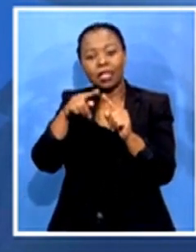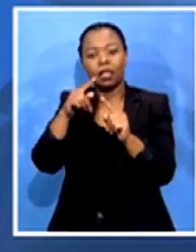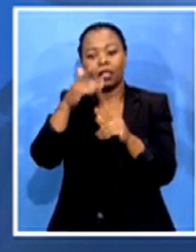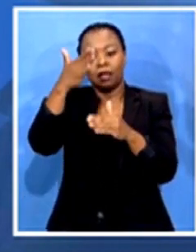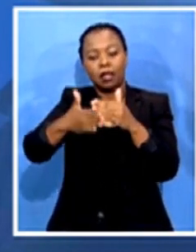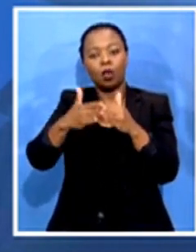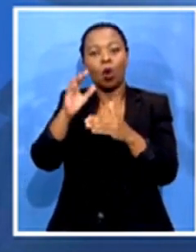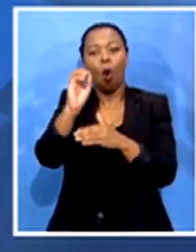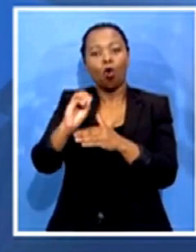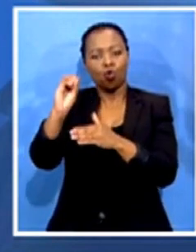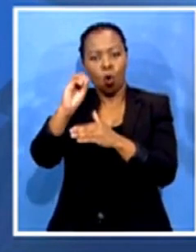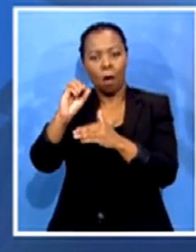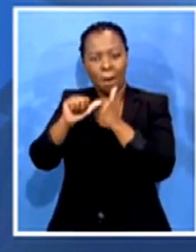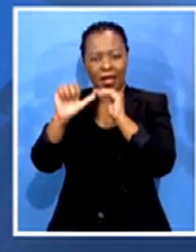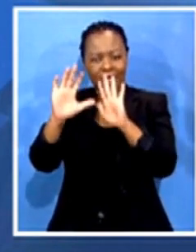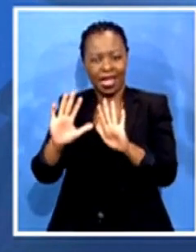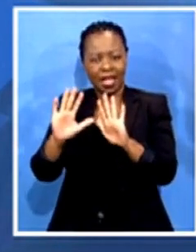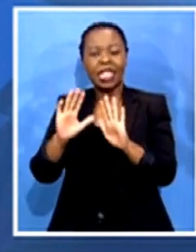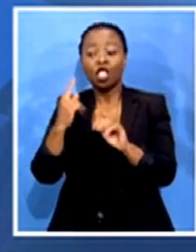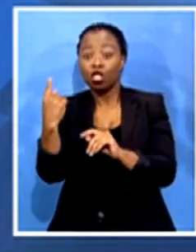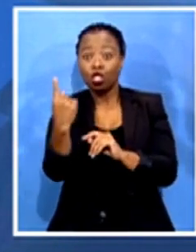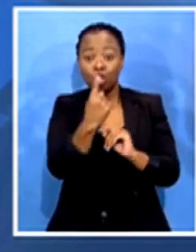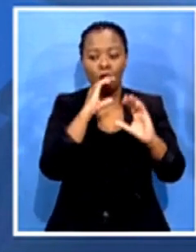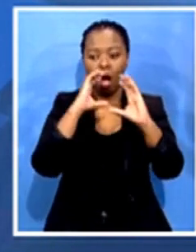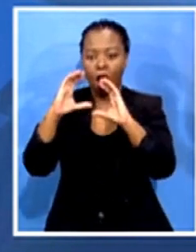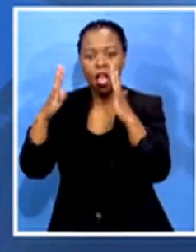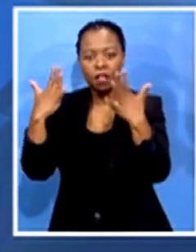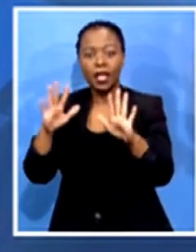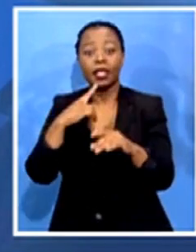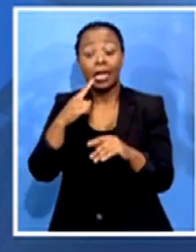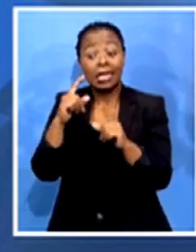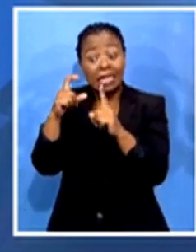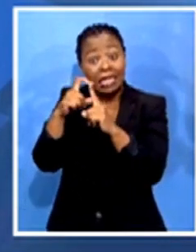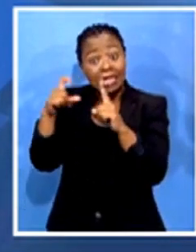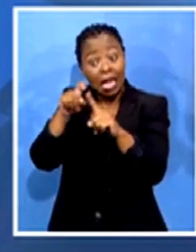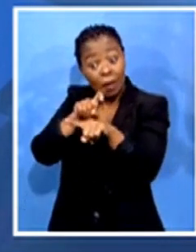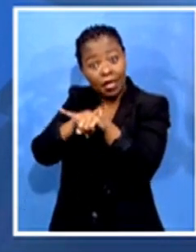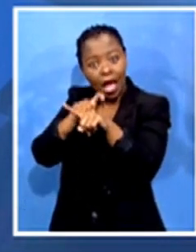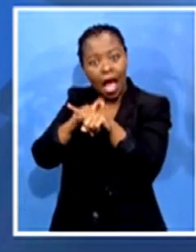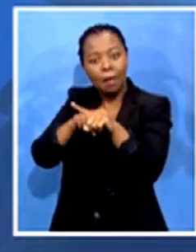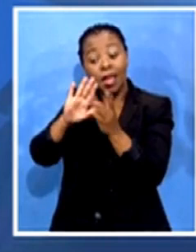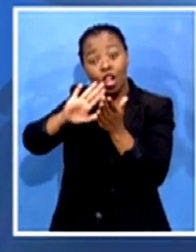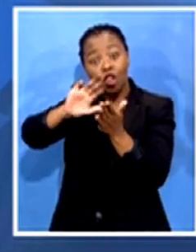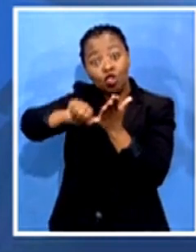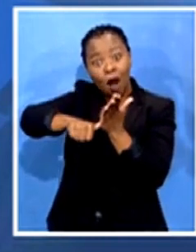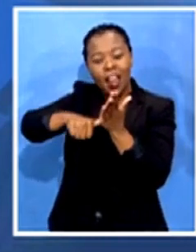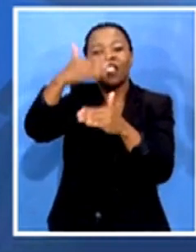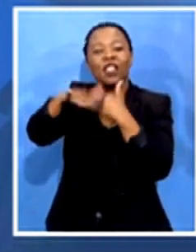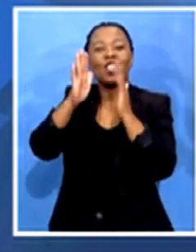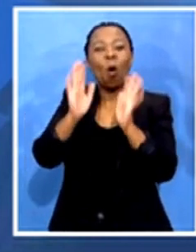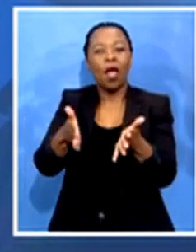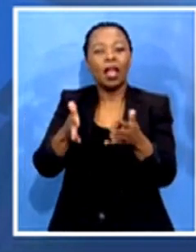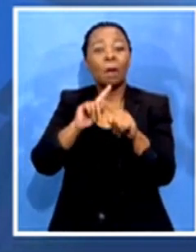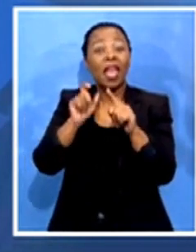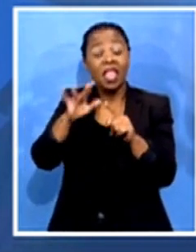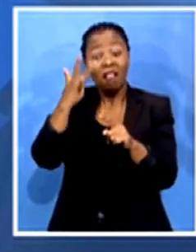to say, your grant is going to lapse in December. Should your condition persist, you should come and reapply because it would be a new